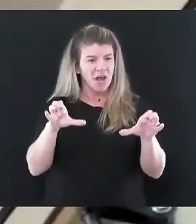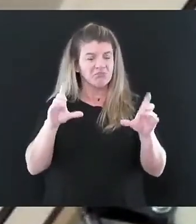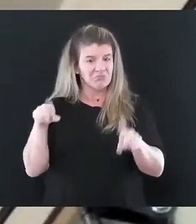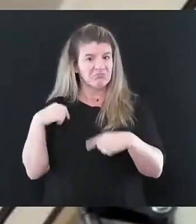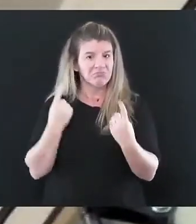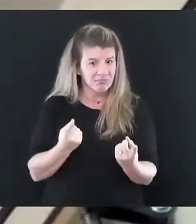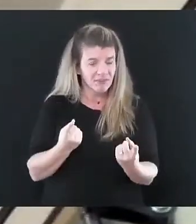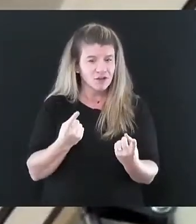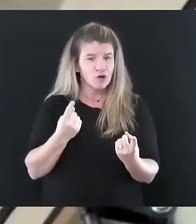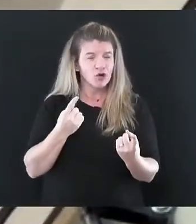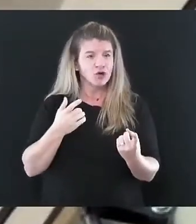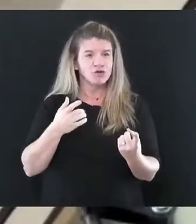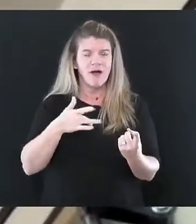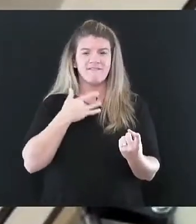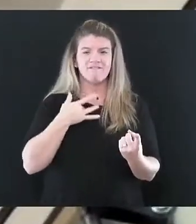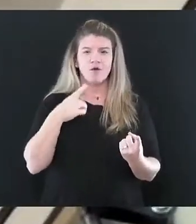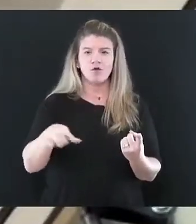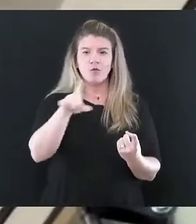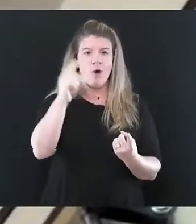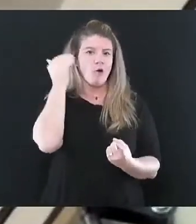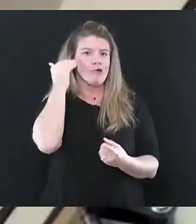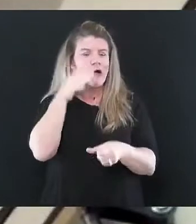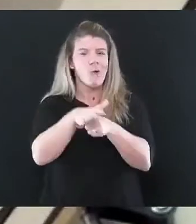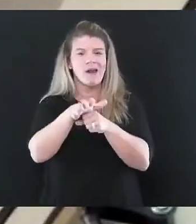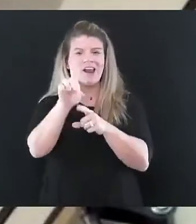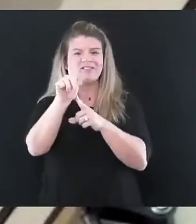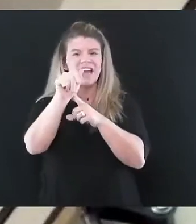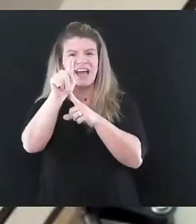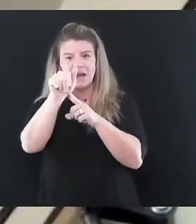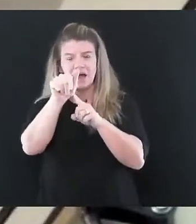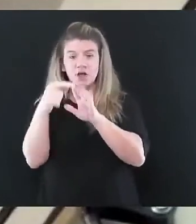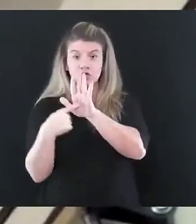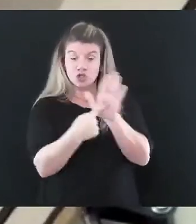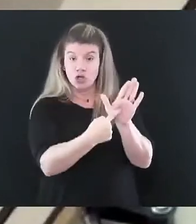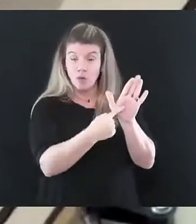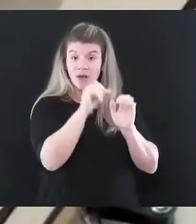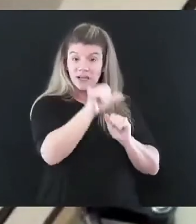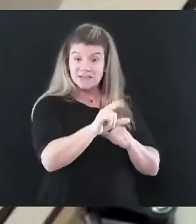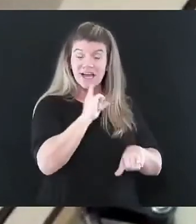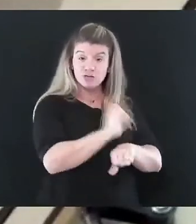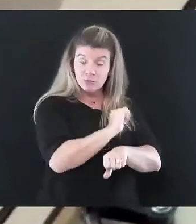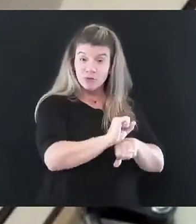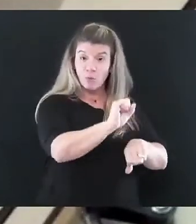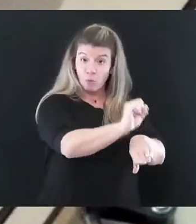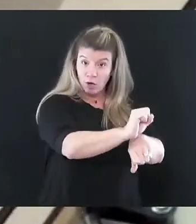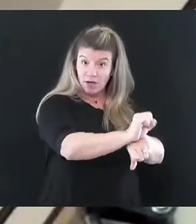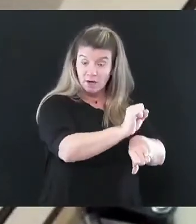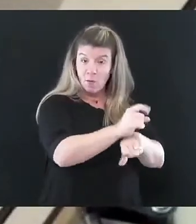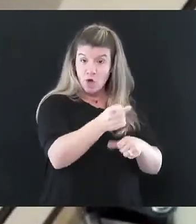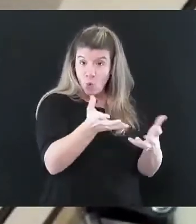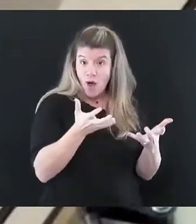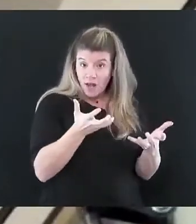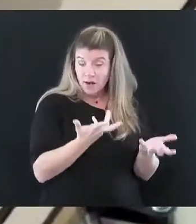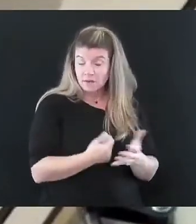have some data to show that whether this is working the way we intended. Thank